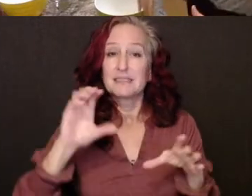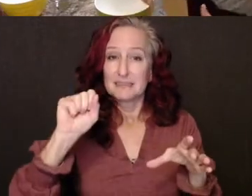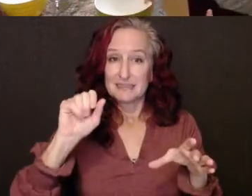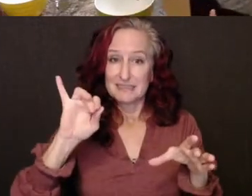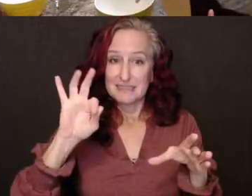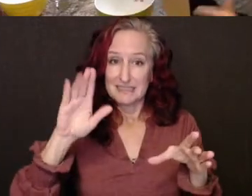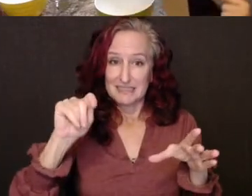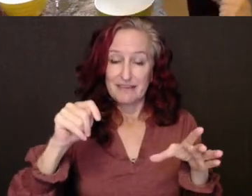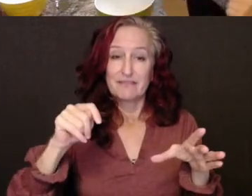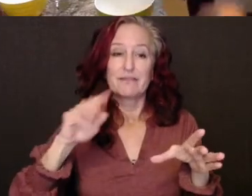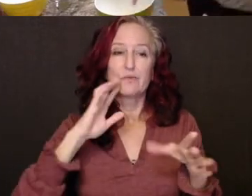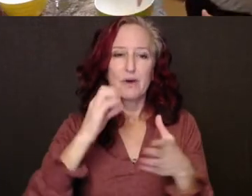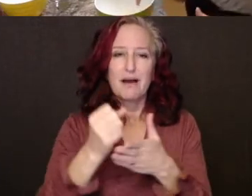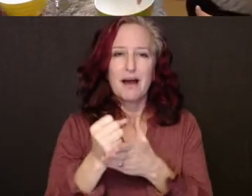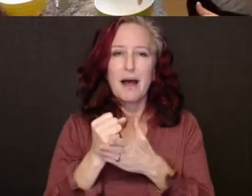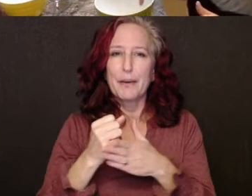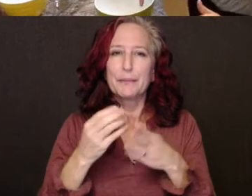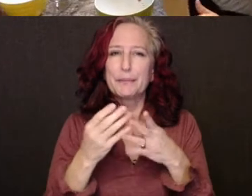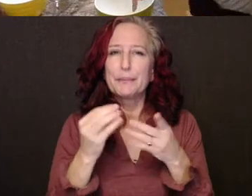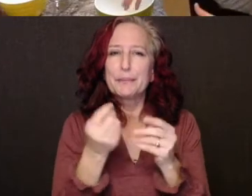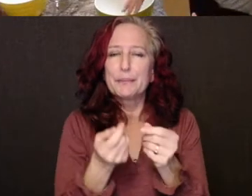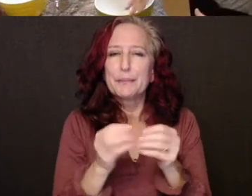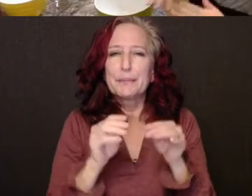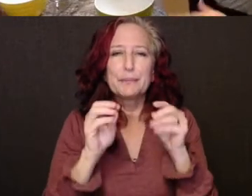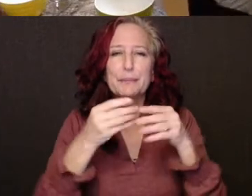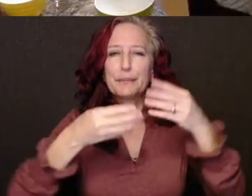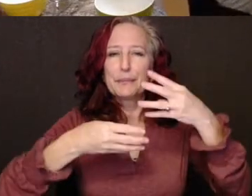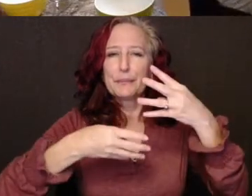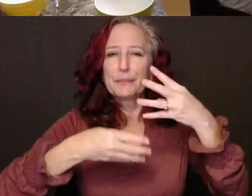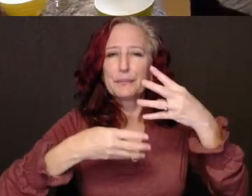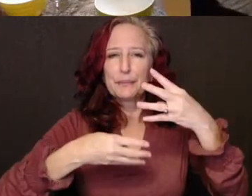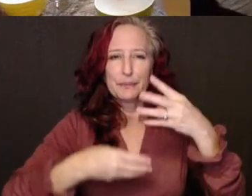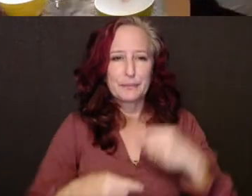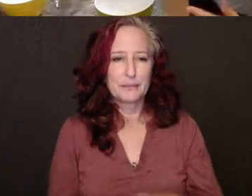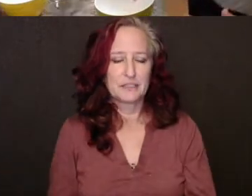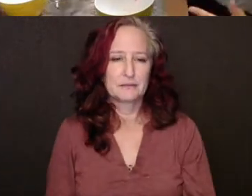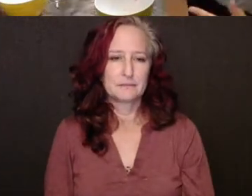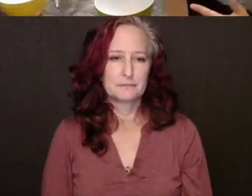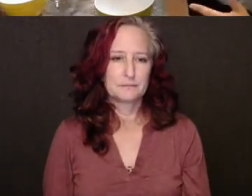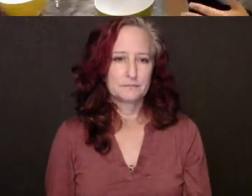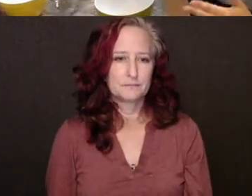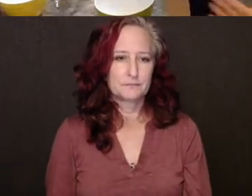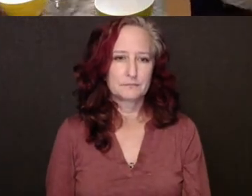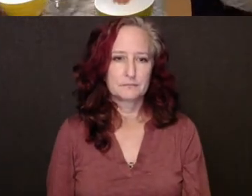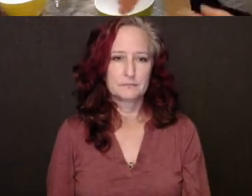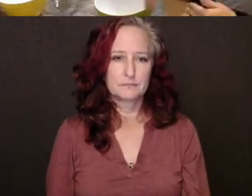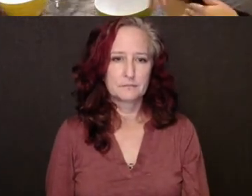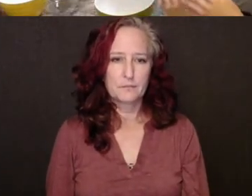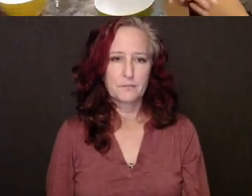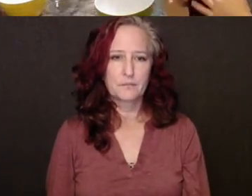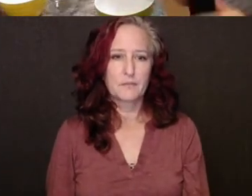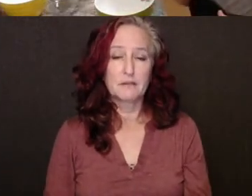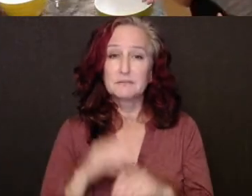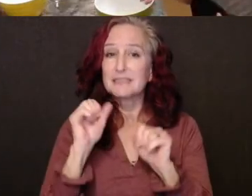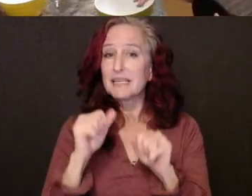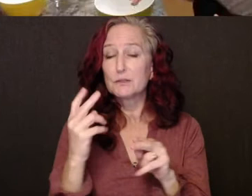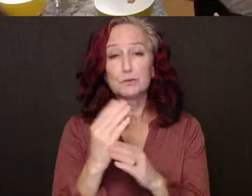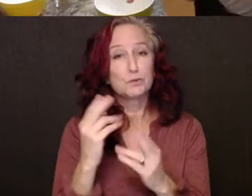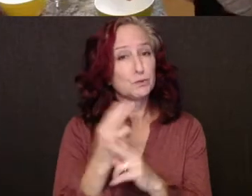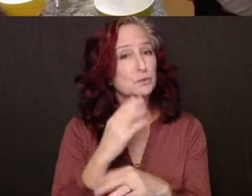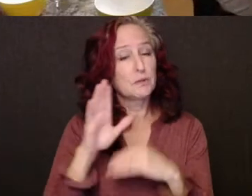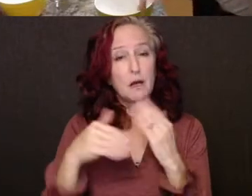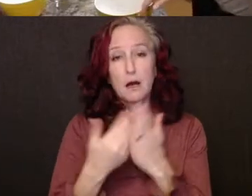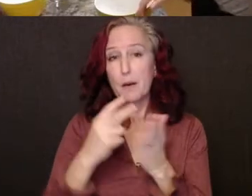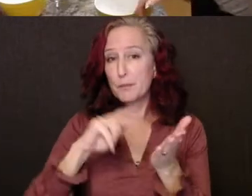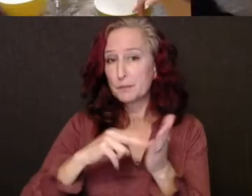pastry flour. So you do not have to use that. So if you don't have the whole wheat flour, you can even use just plain whole